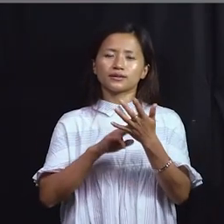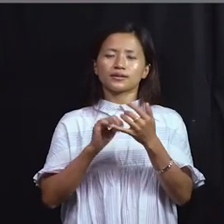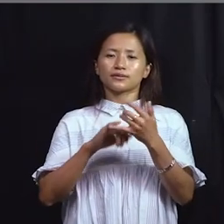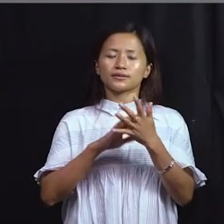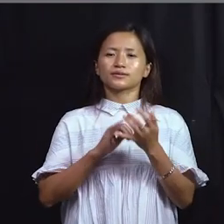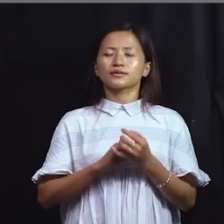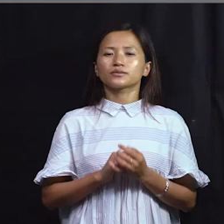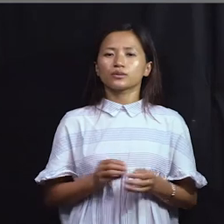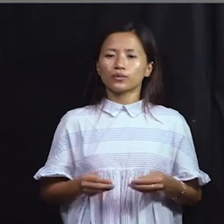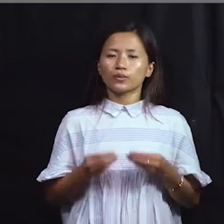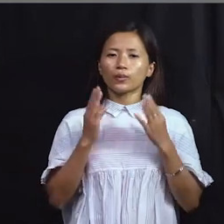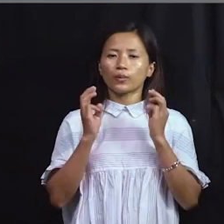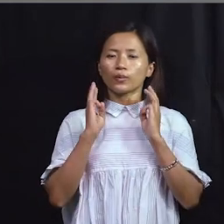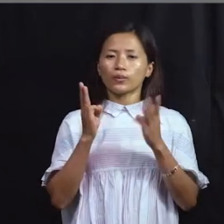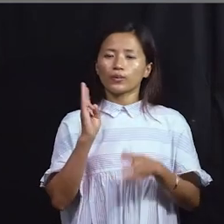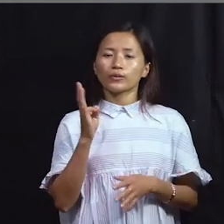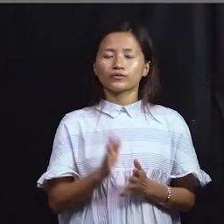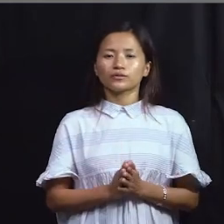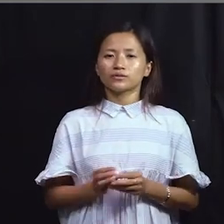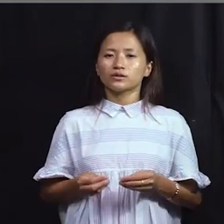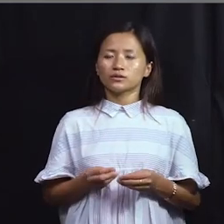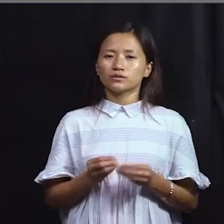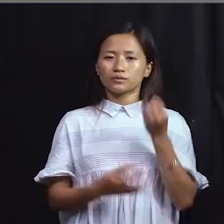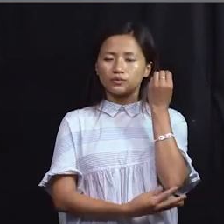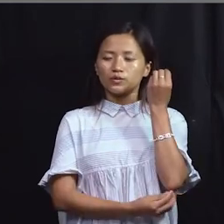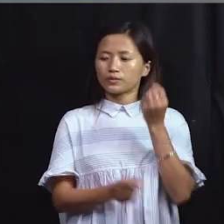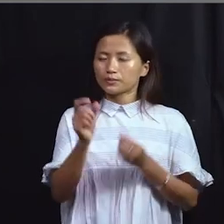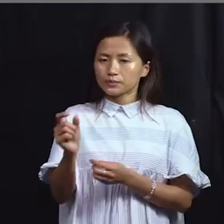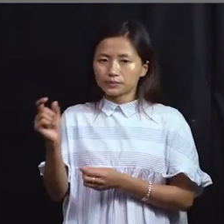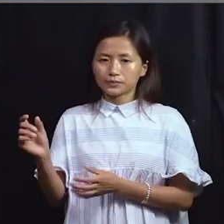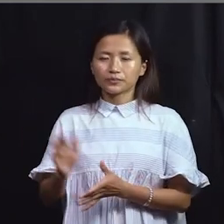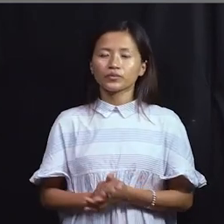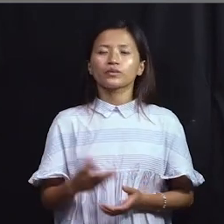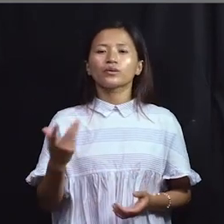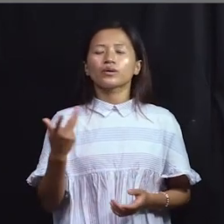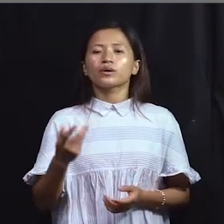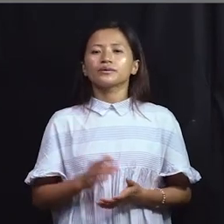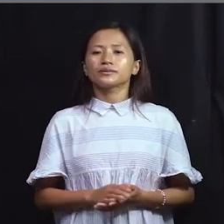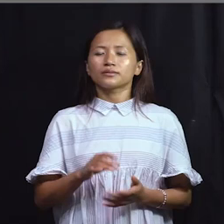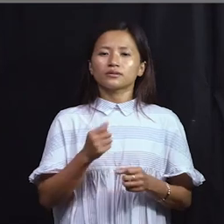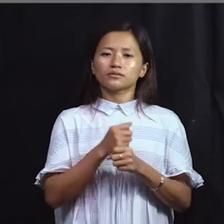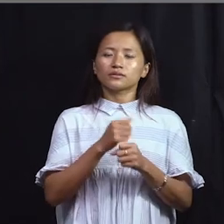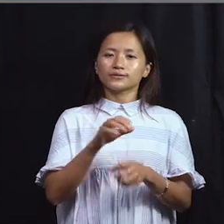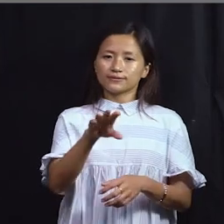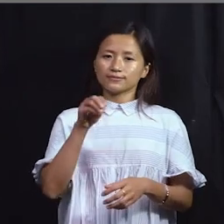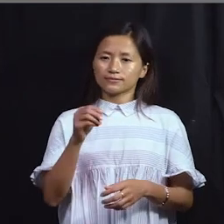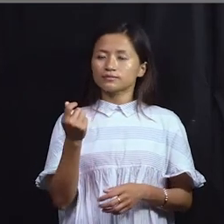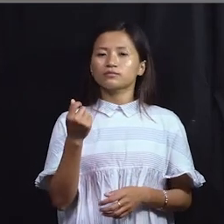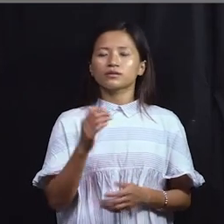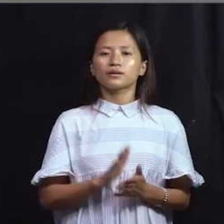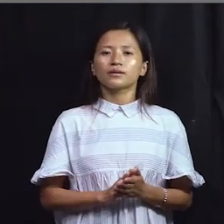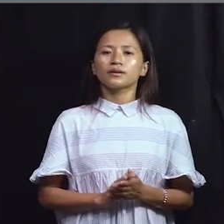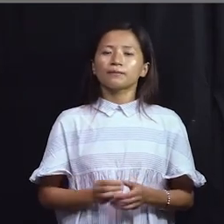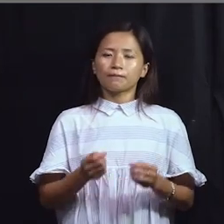which gives welfare for the poor people in the country. Where does the government get this money? By taxing more on the rich